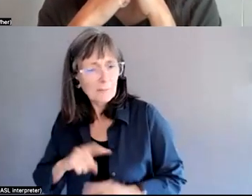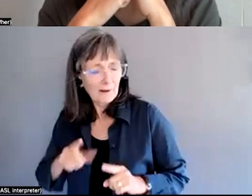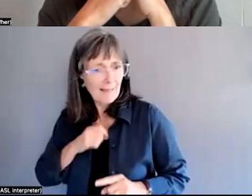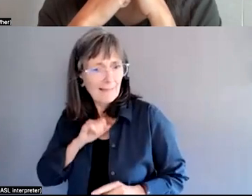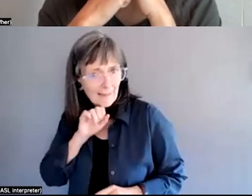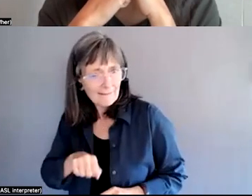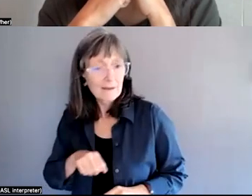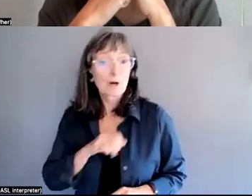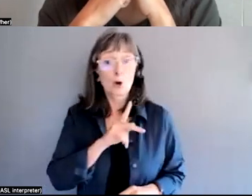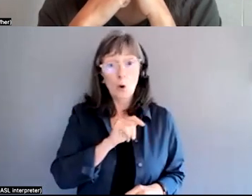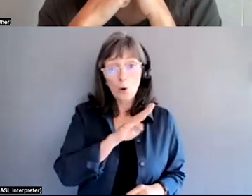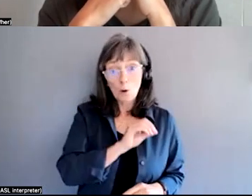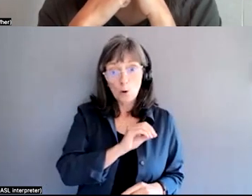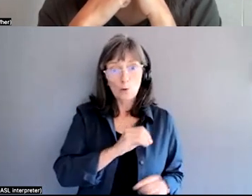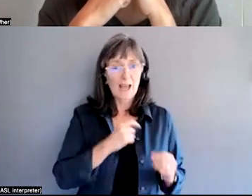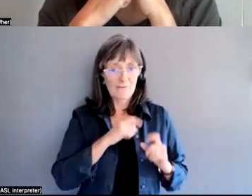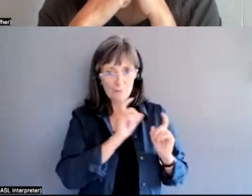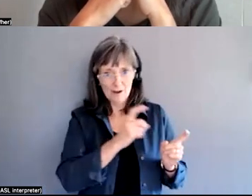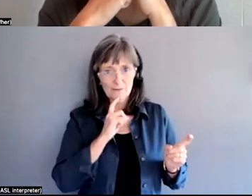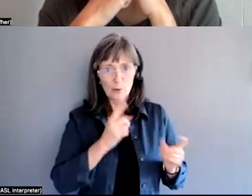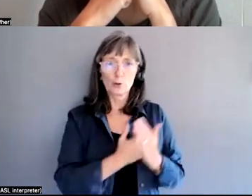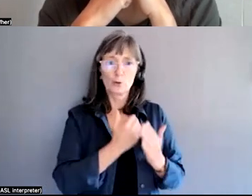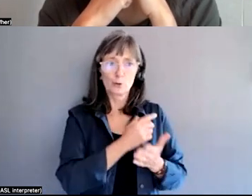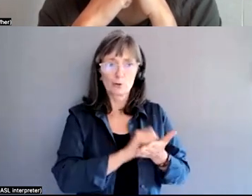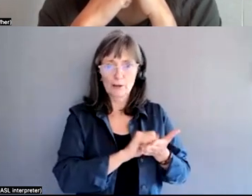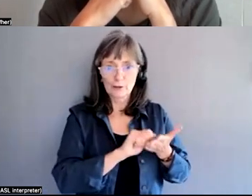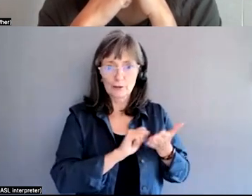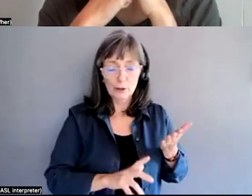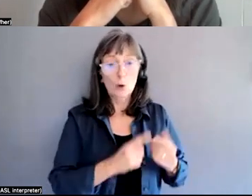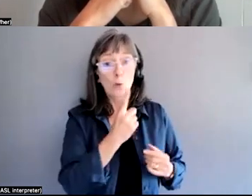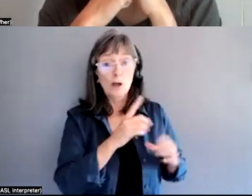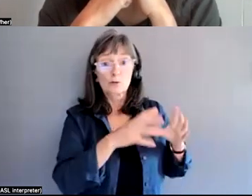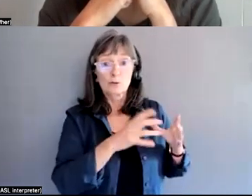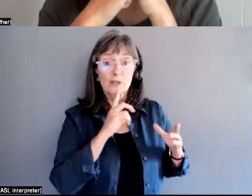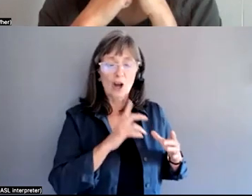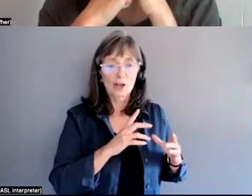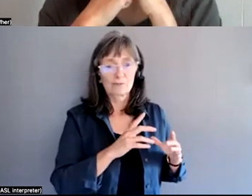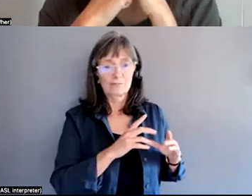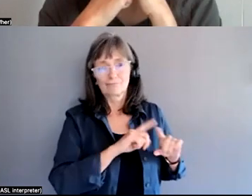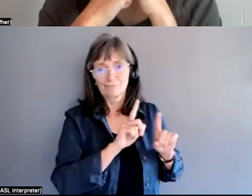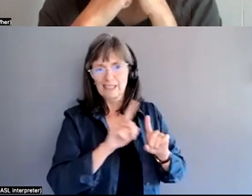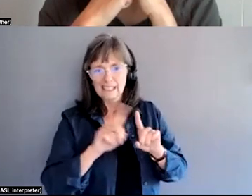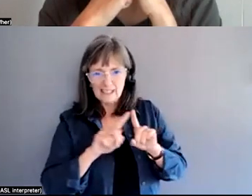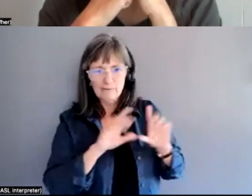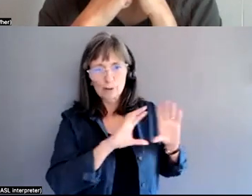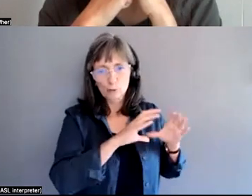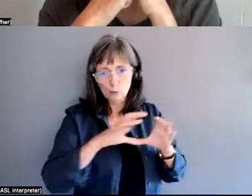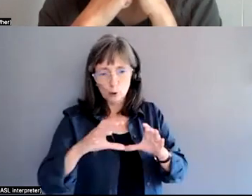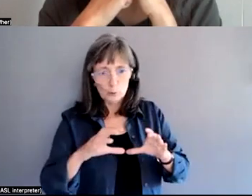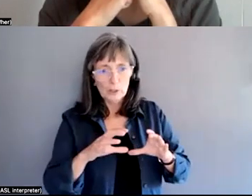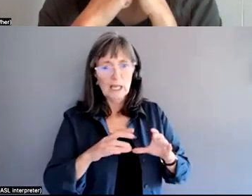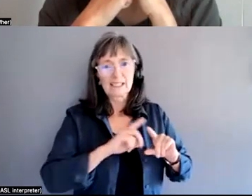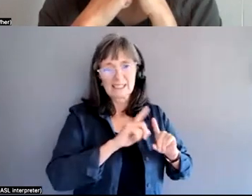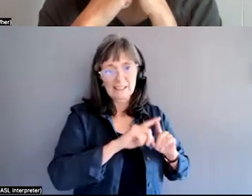Writer Prize, and there's always one component is genre fiction, and it's a different genre every year on a 3-year cycle. And